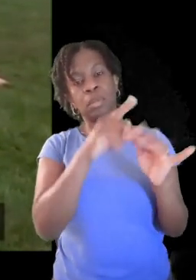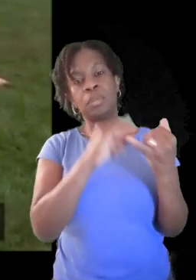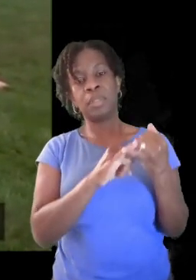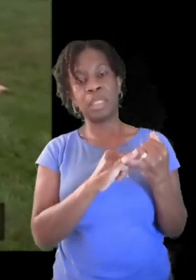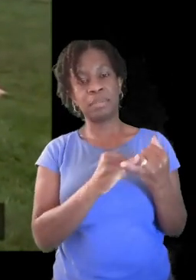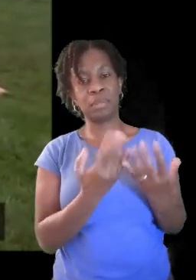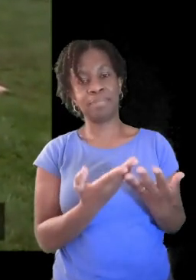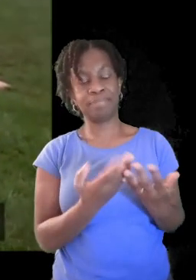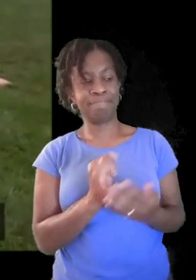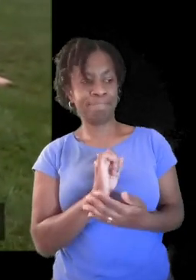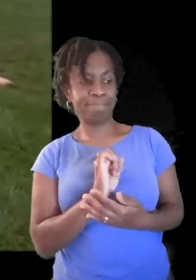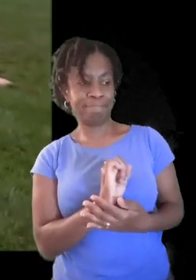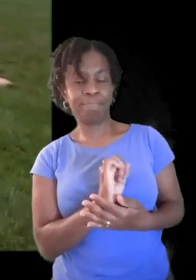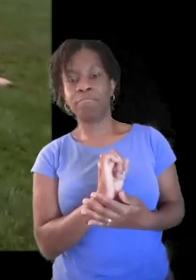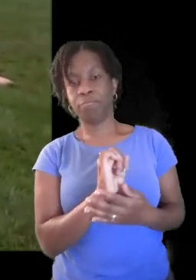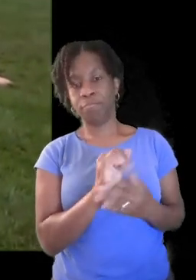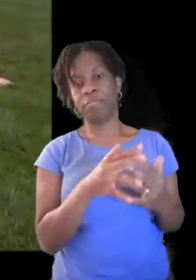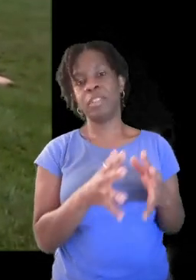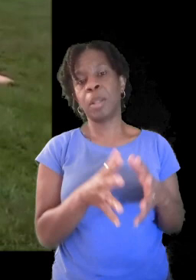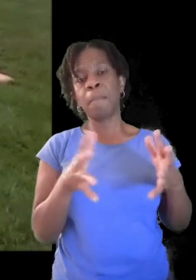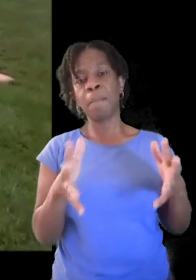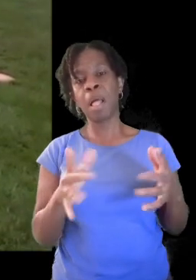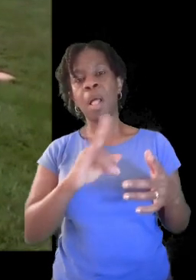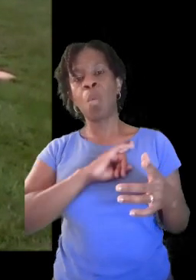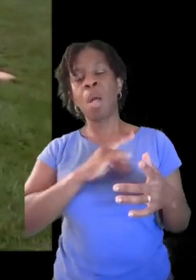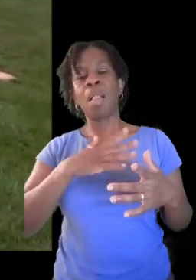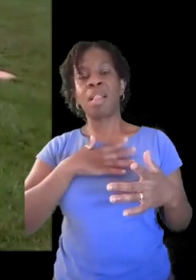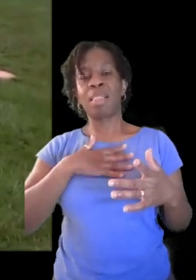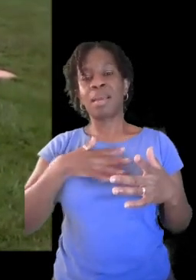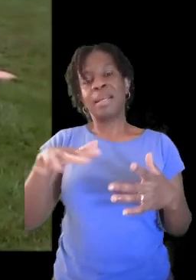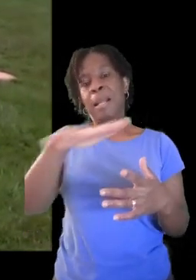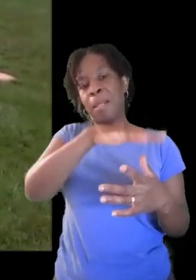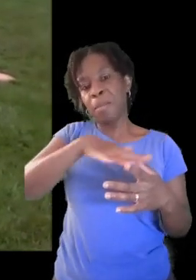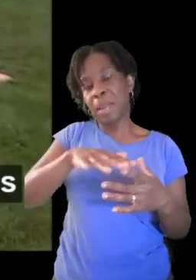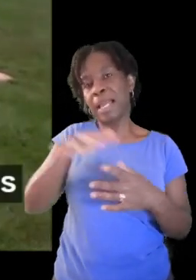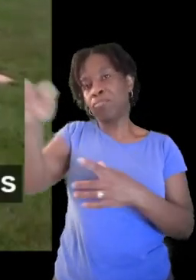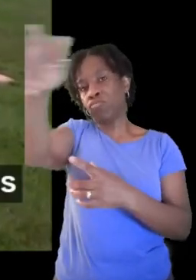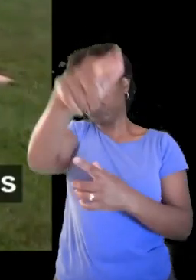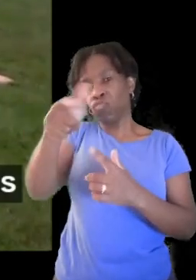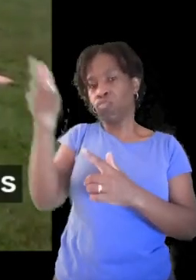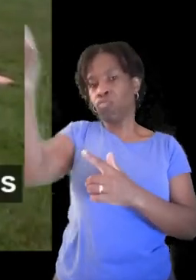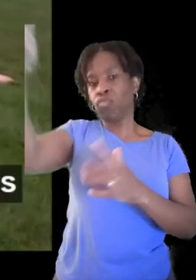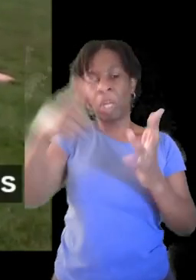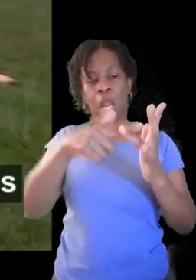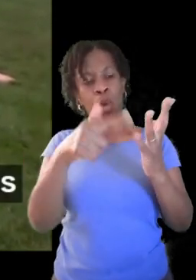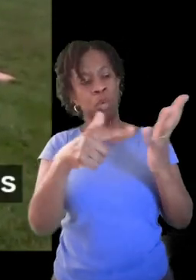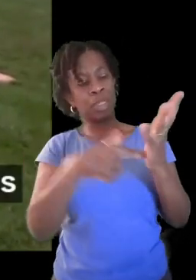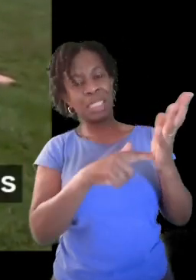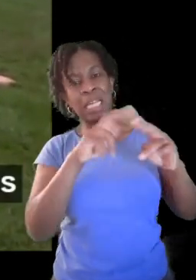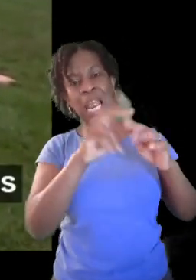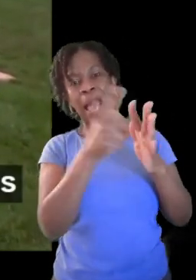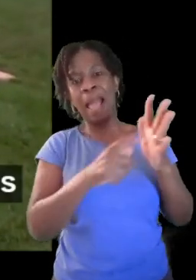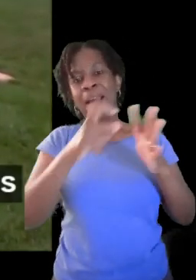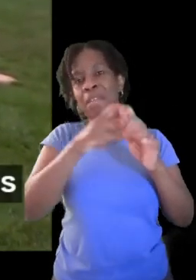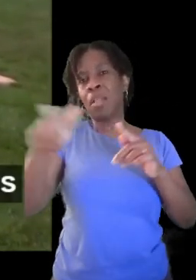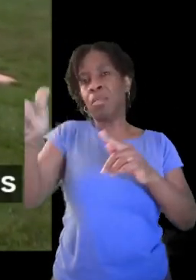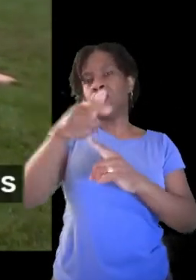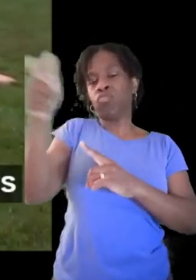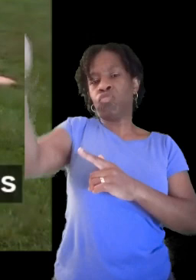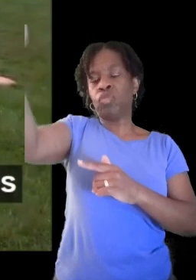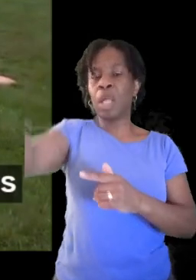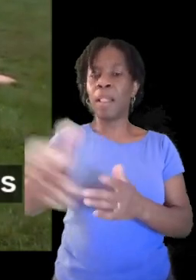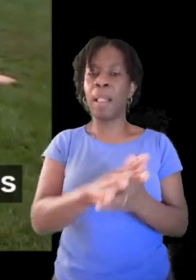You can see my glove, it's a slightly larger glove because I like playing in the outfield, and this gives me a great